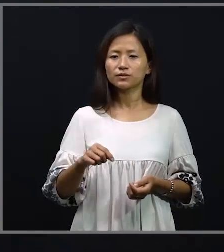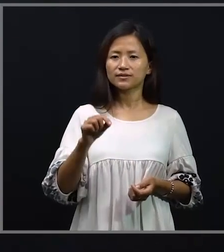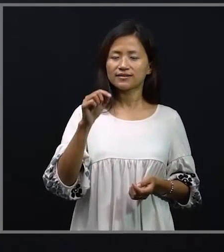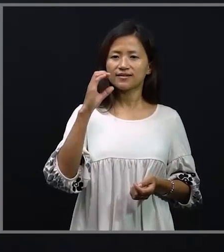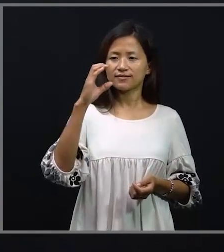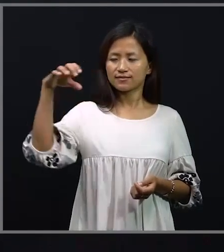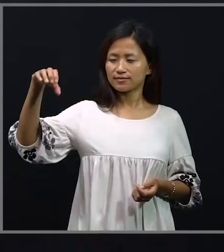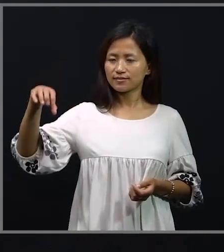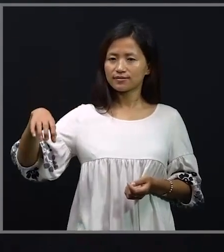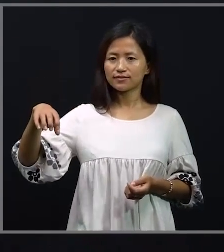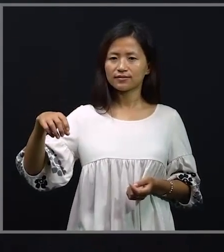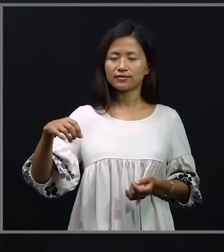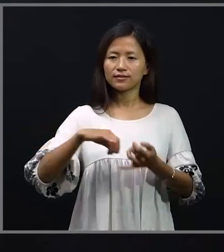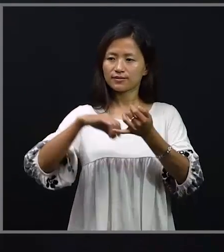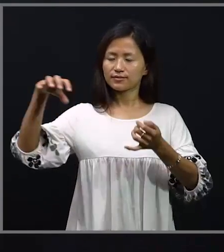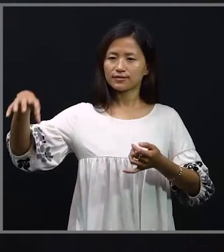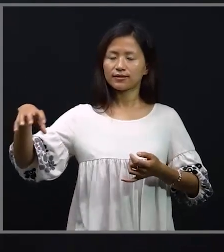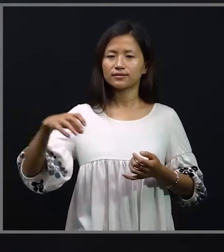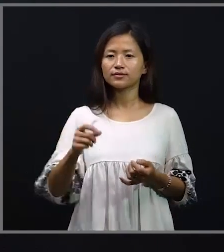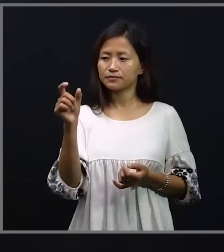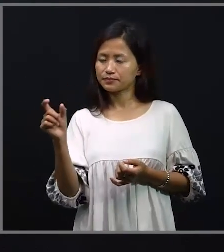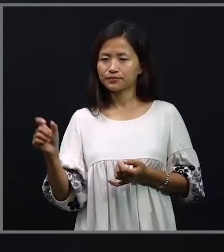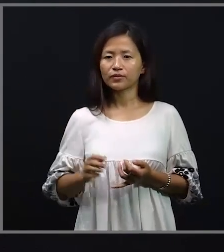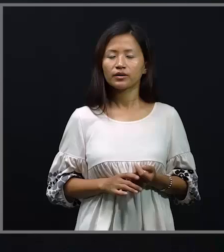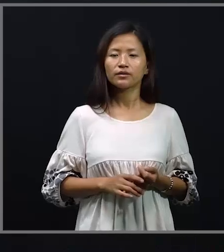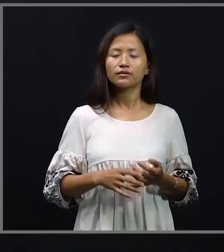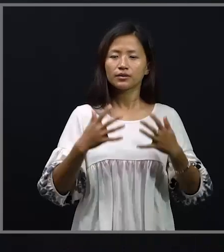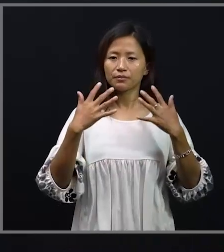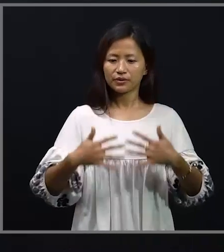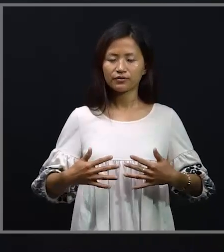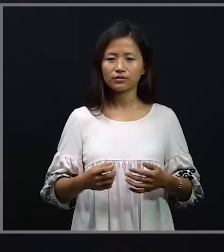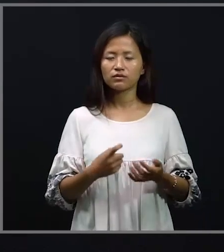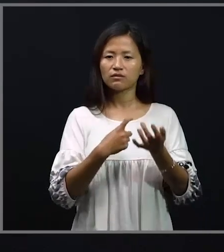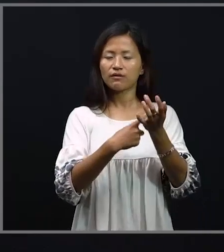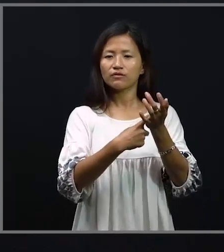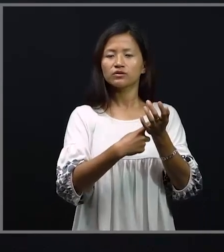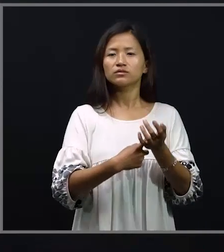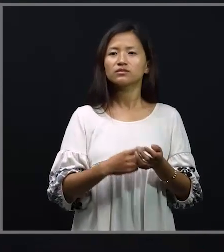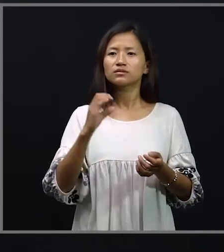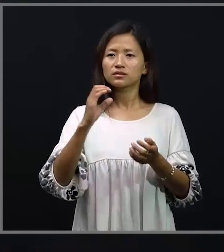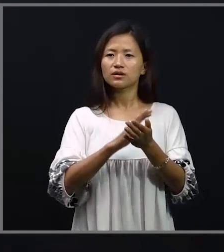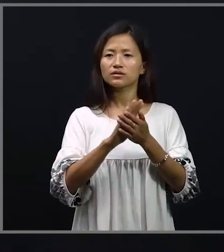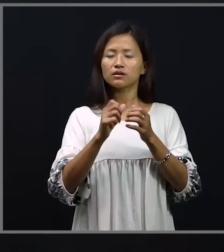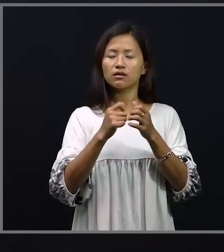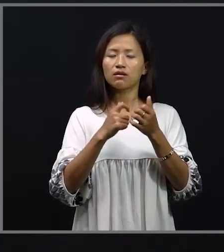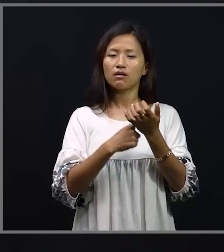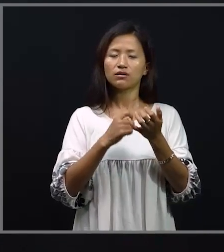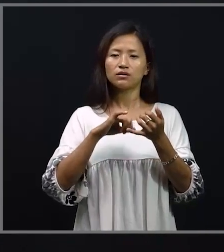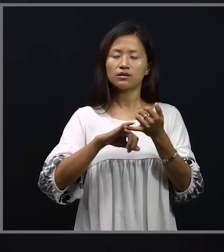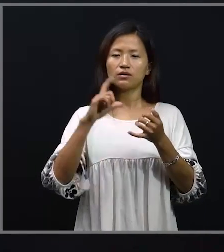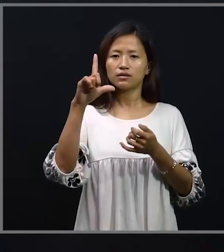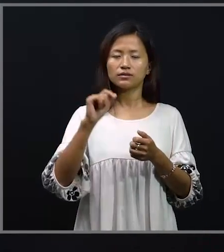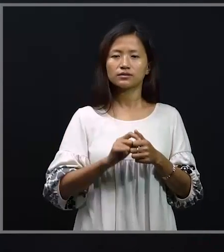Okay, this is important. And the man behind the behavioral revolution, that is Charles Merriam.